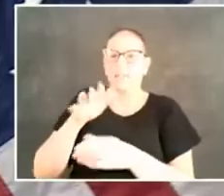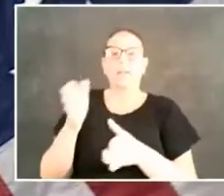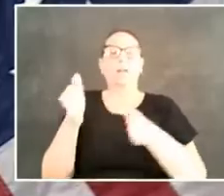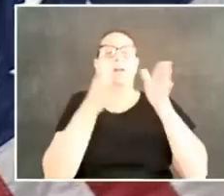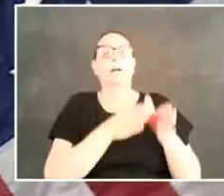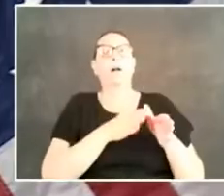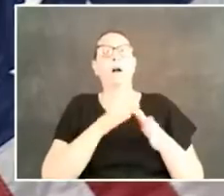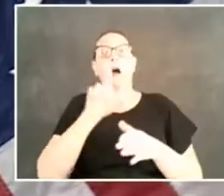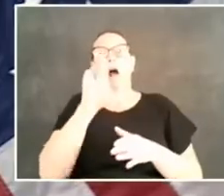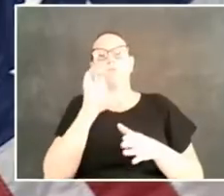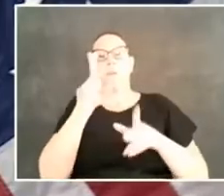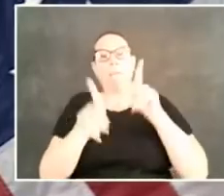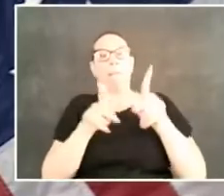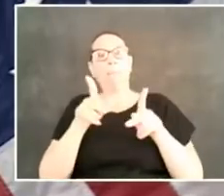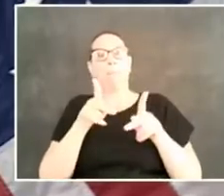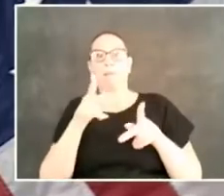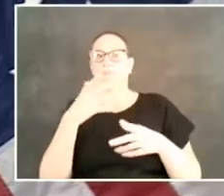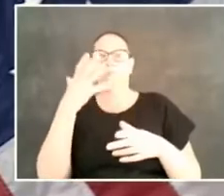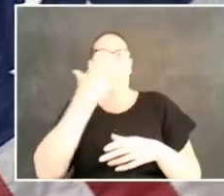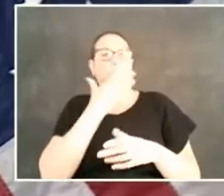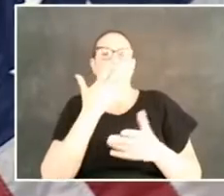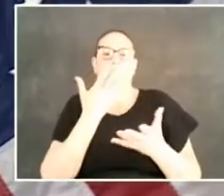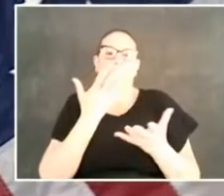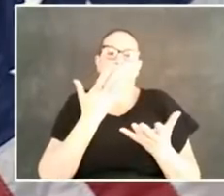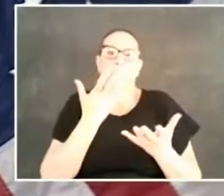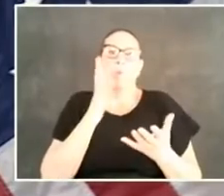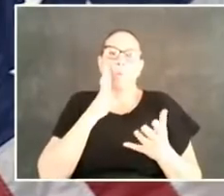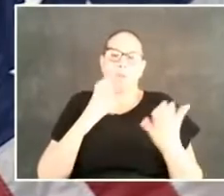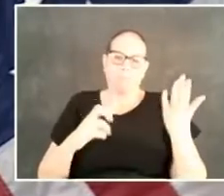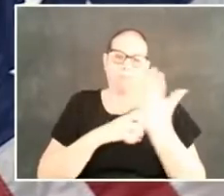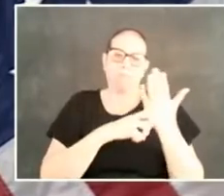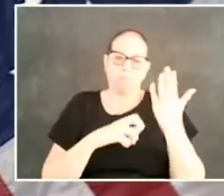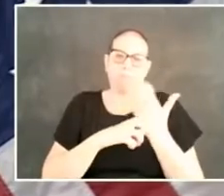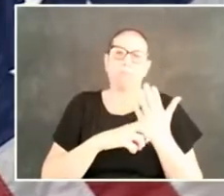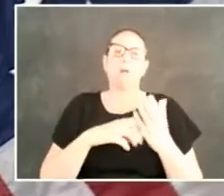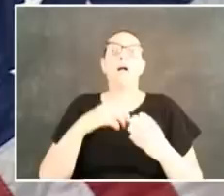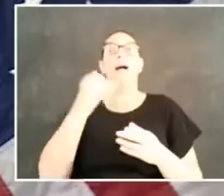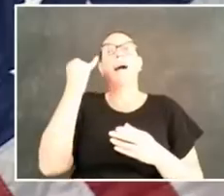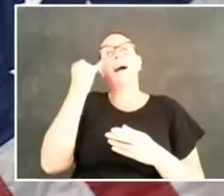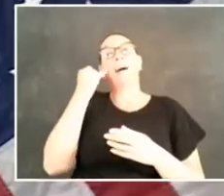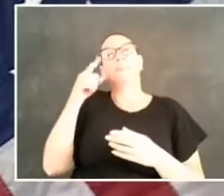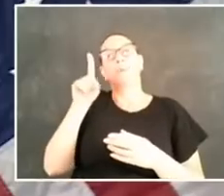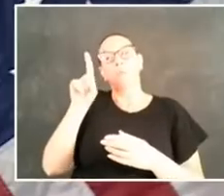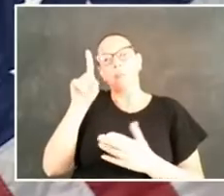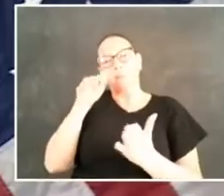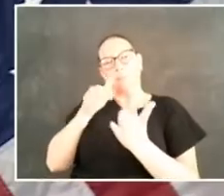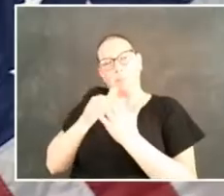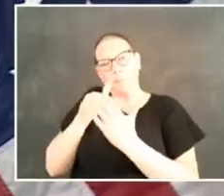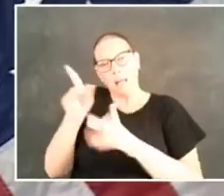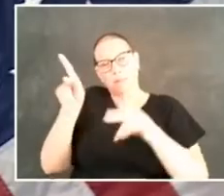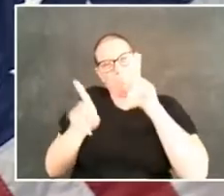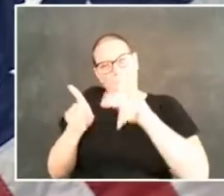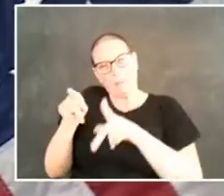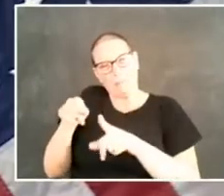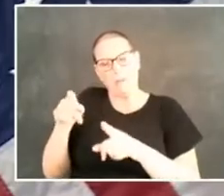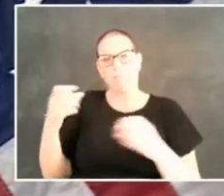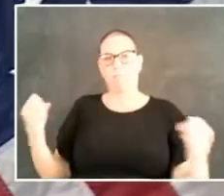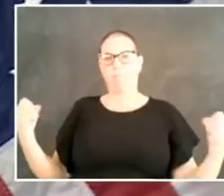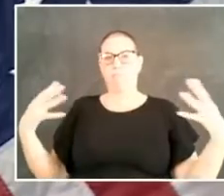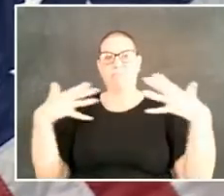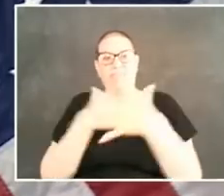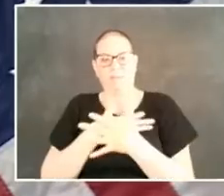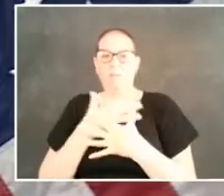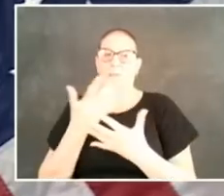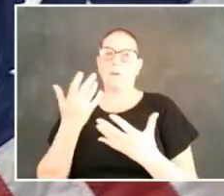close proximity. If they had not been broken up by the police, they would have stayed for longer. Many of them did not have face